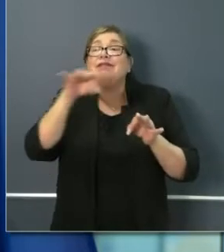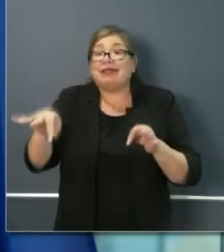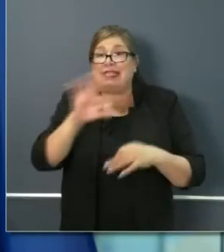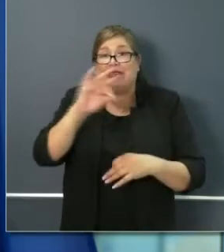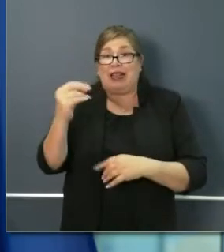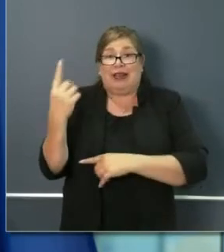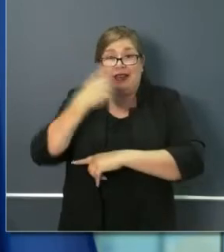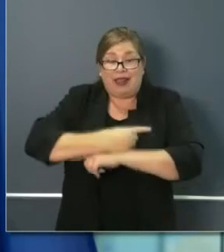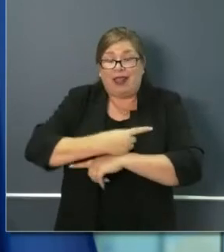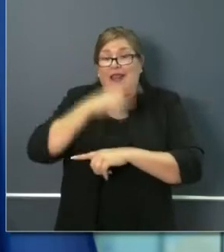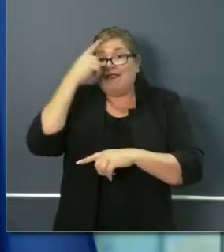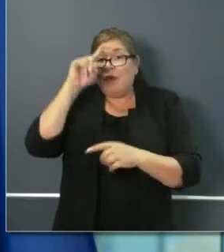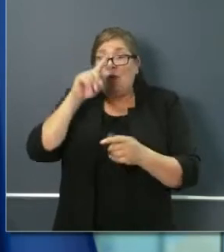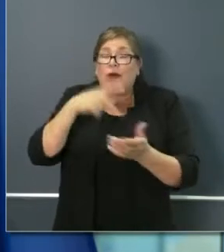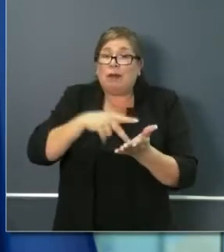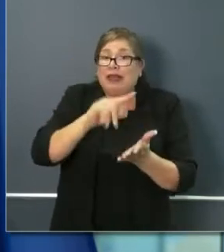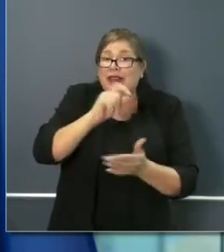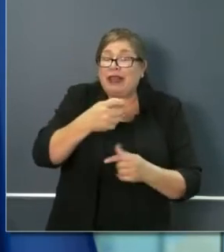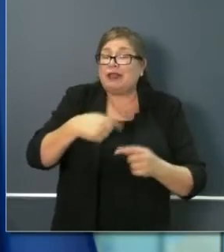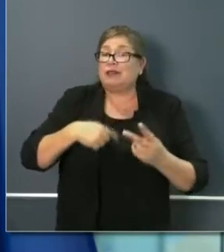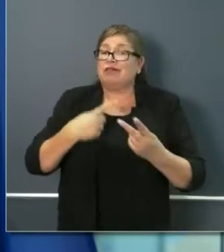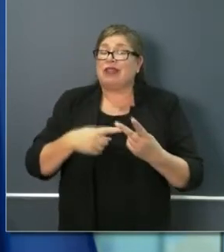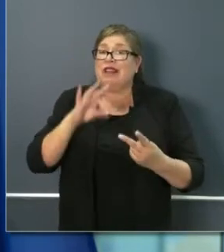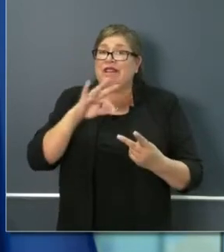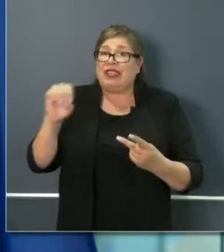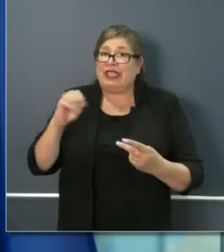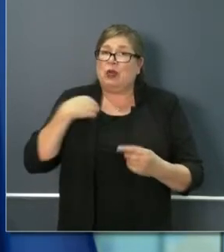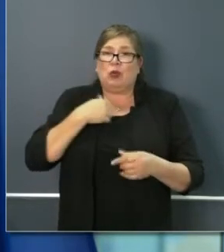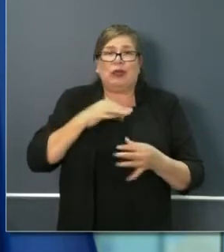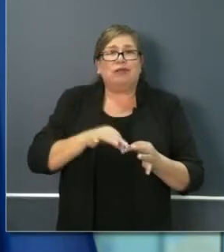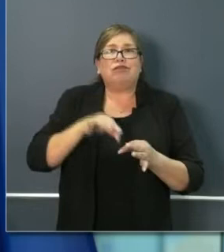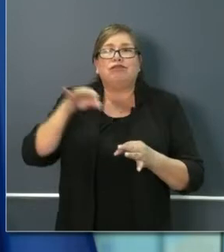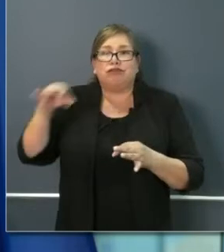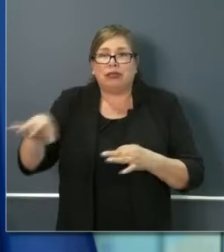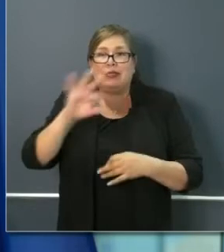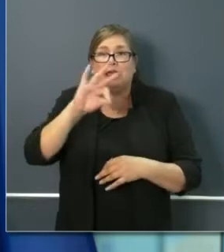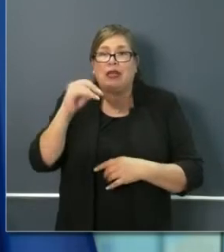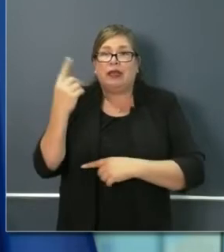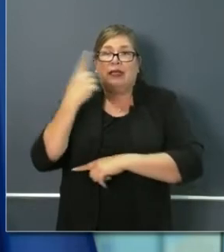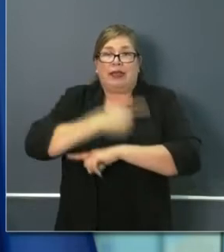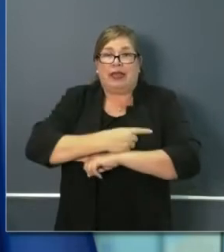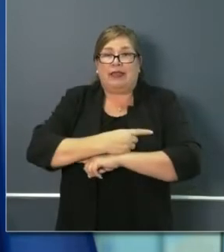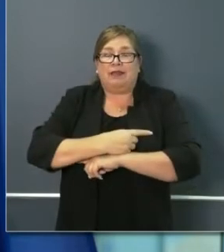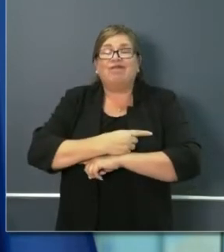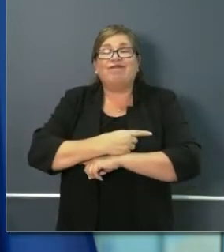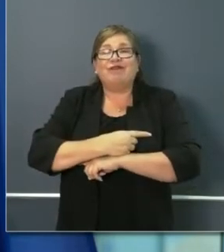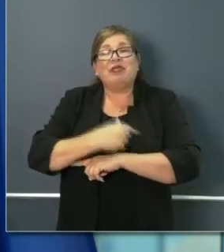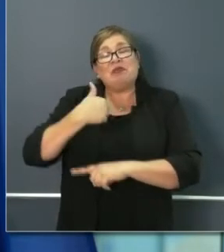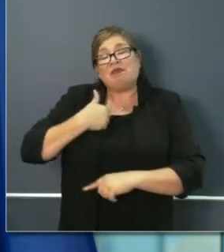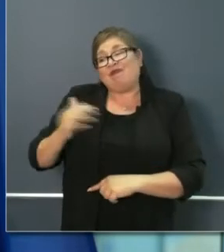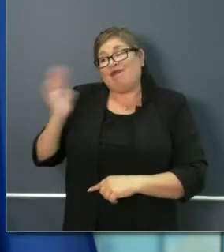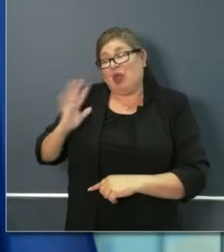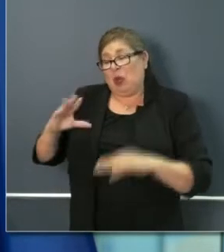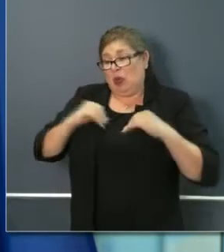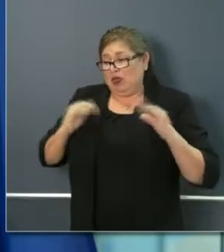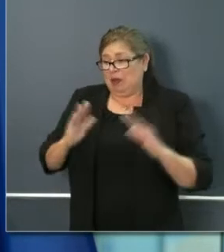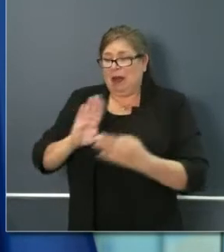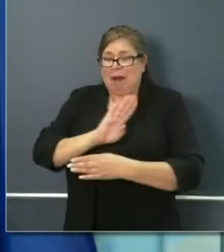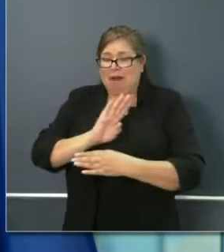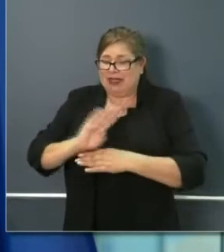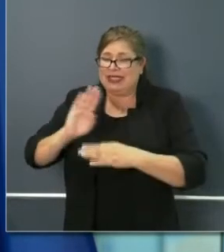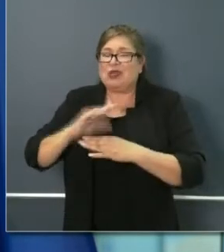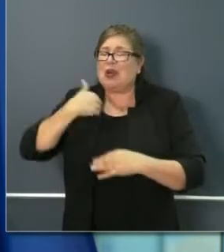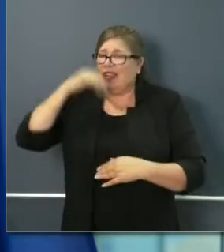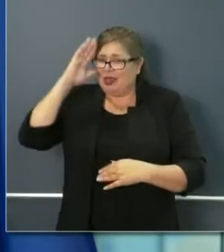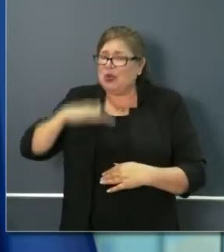package. As a former small business person myself, this I hope comes as welcome news. We continue to want to